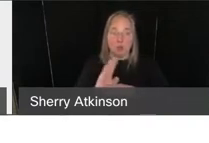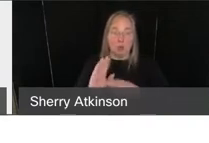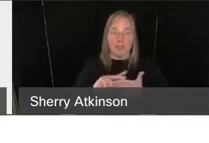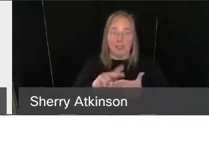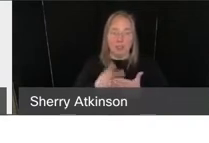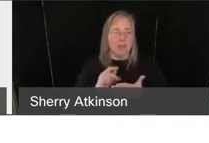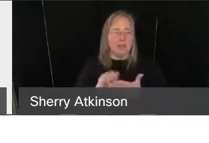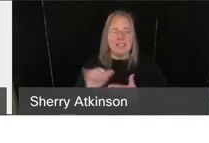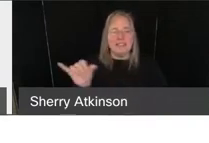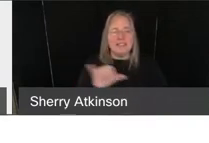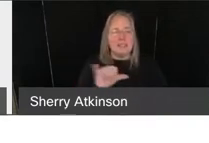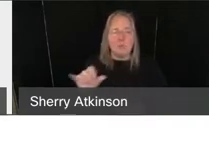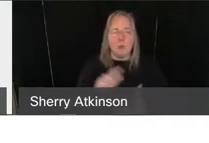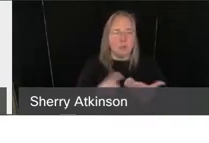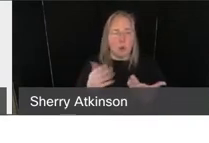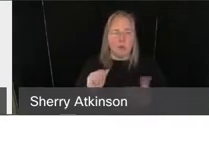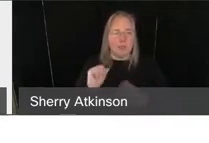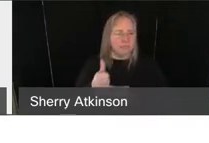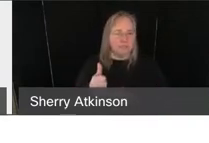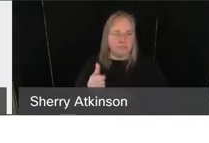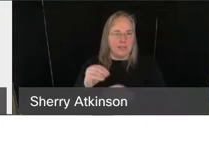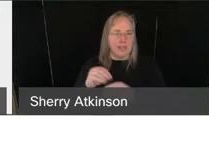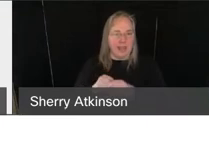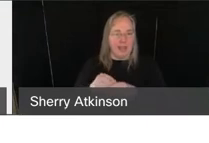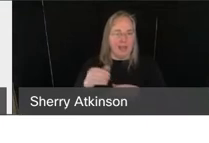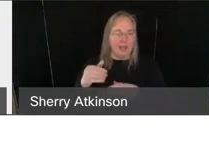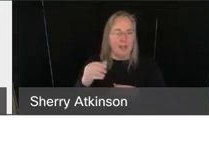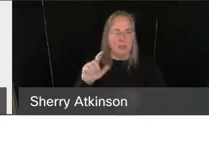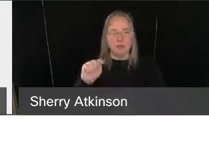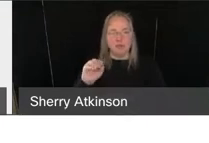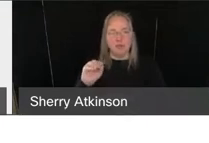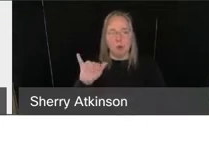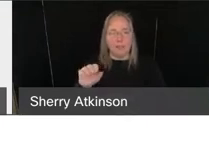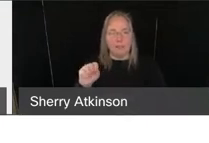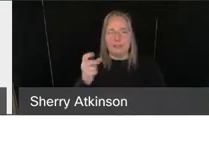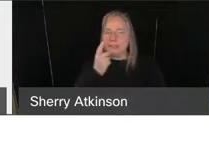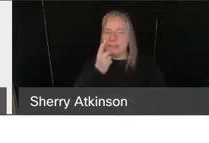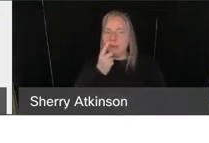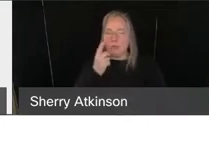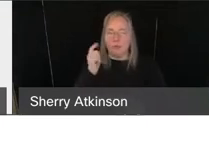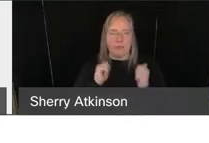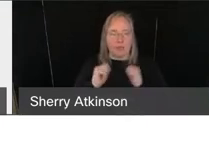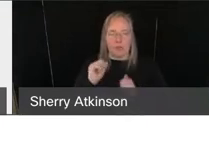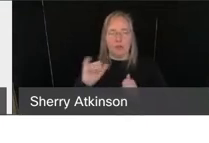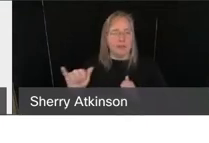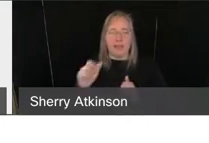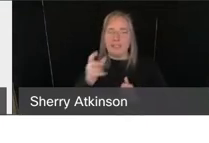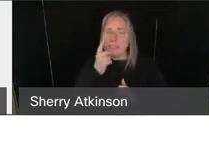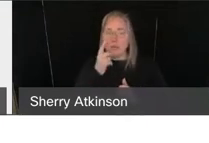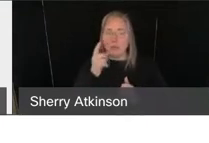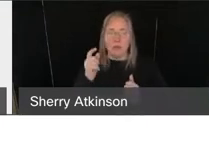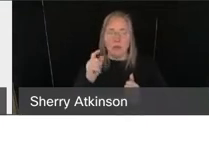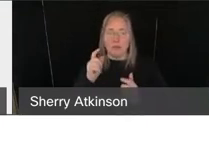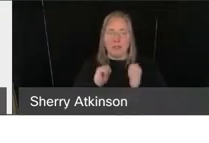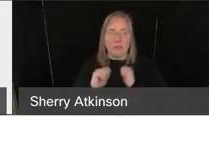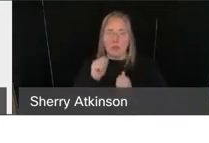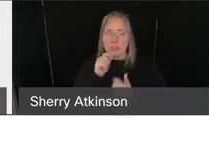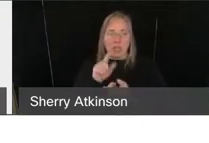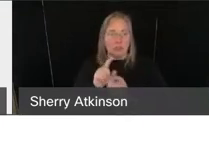already in existence at Toby's Dinner Theater. The dinner theater is not going to change, increase in size